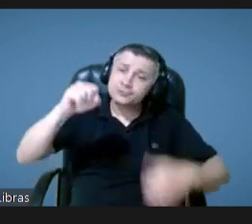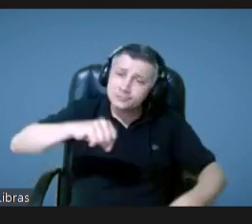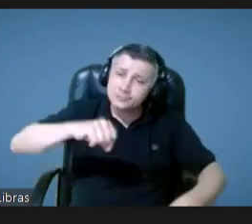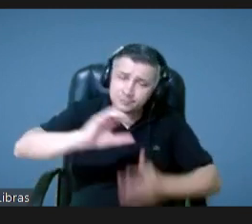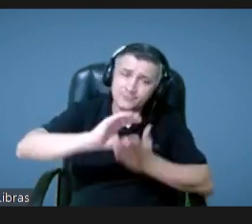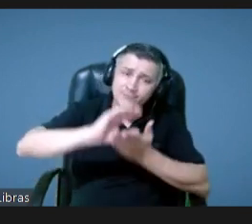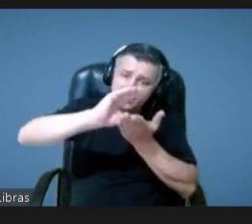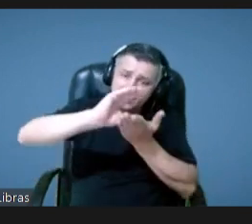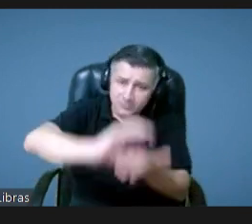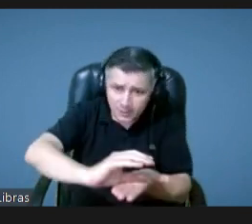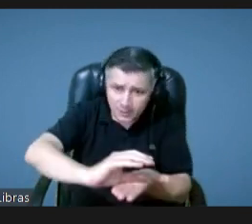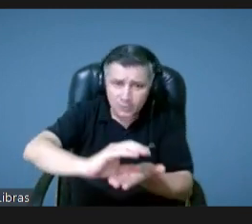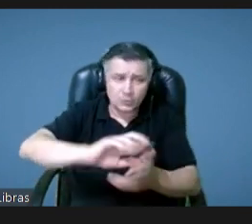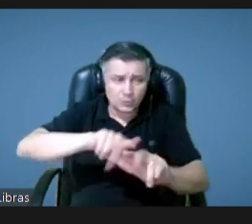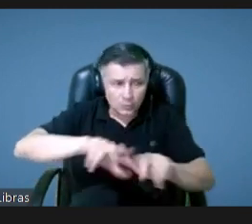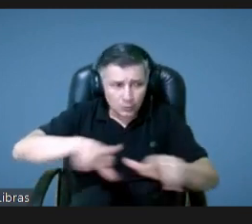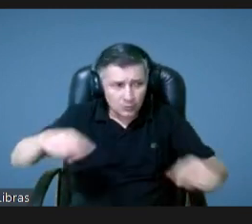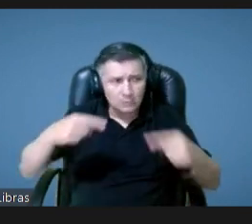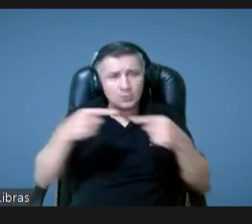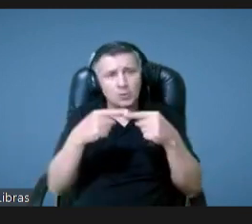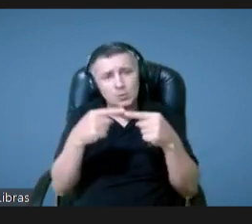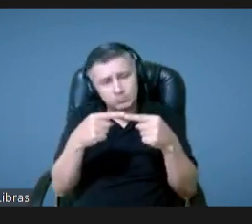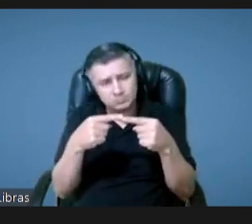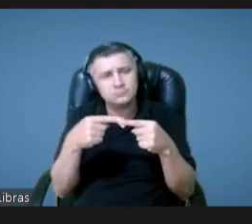I would start to say that